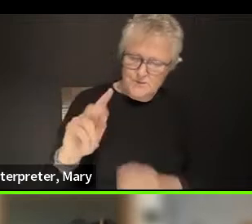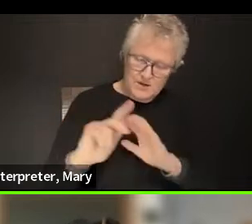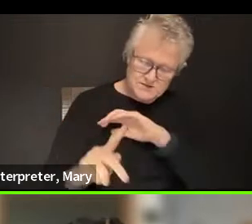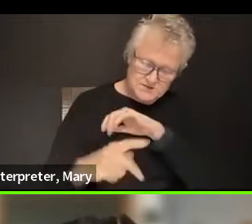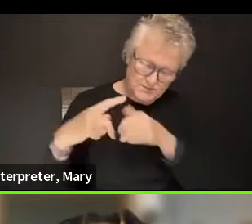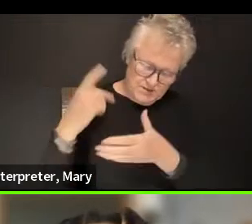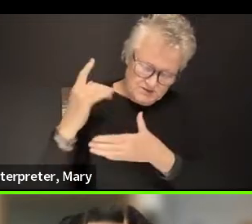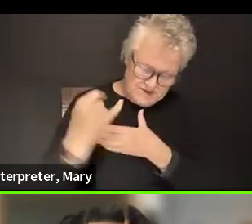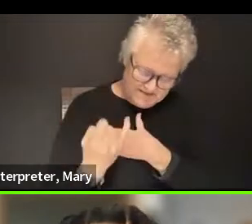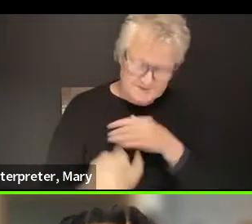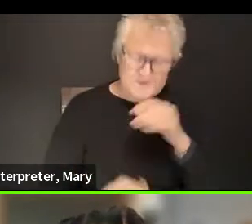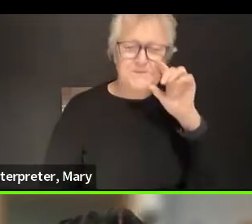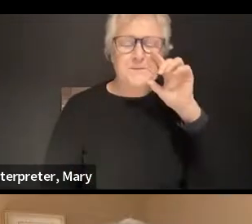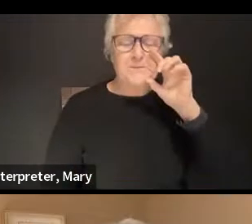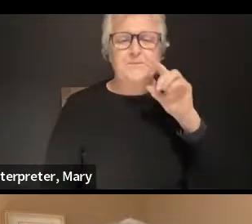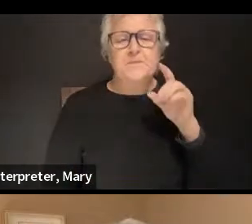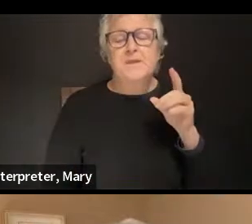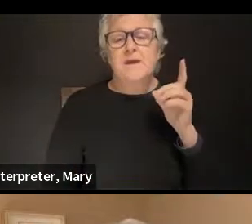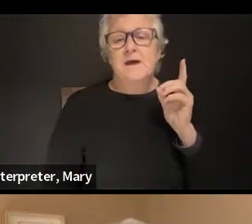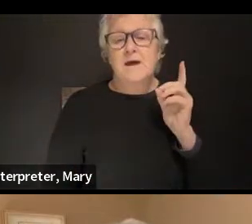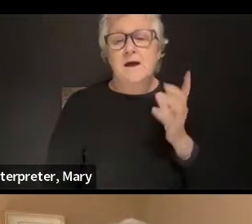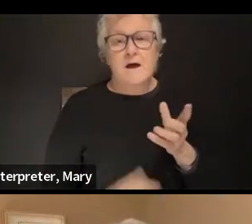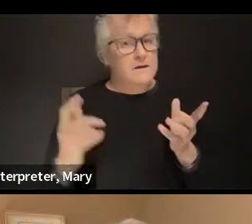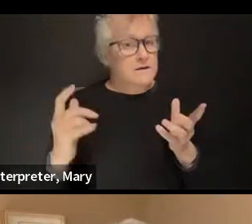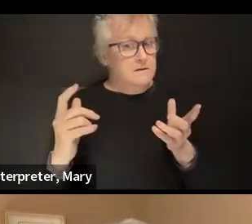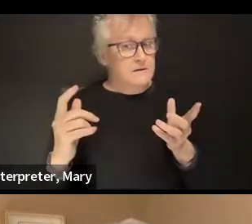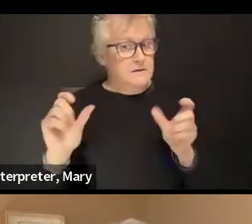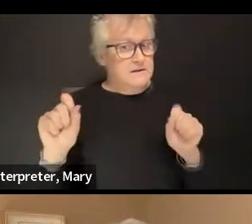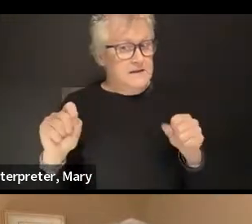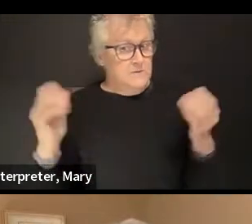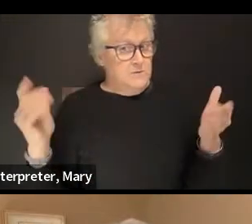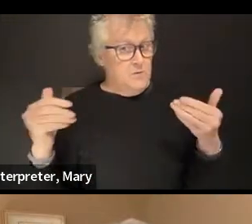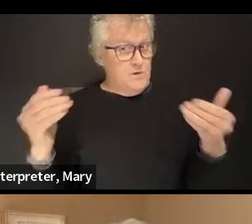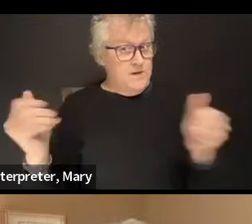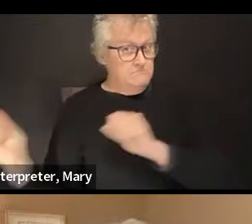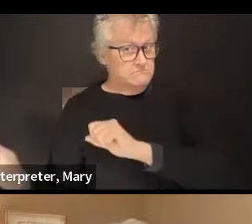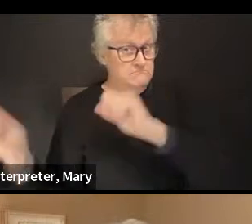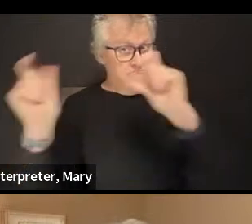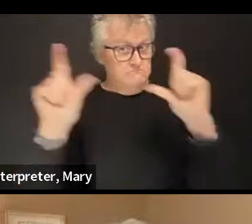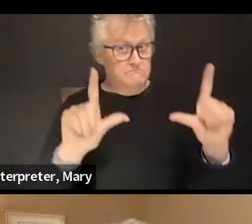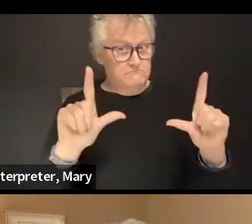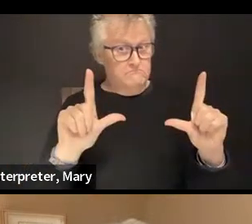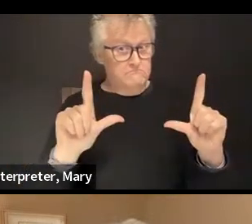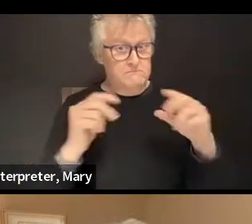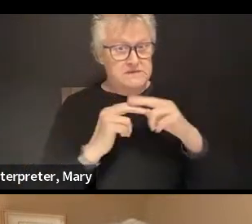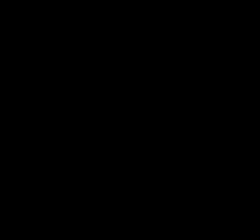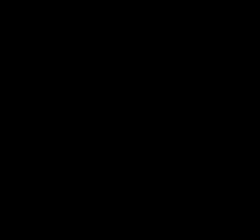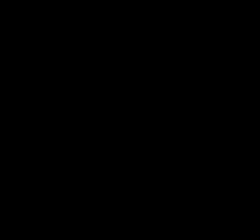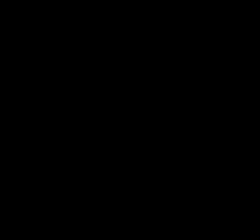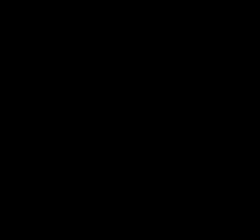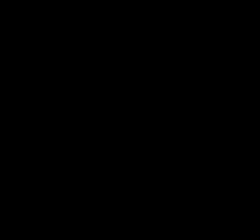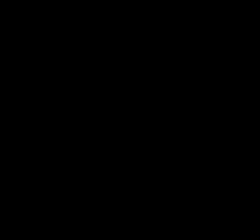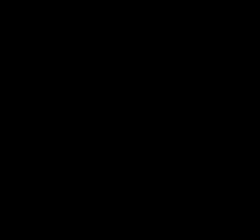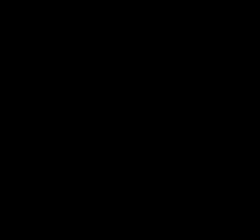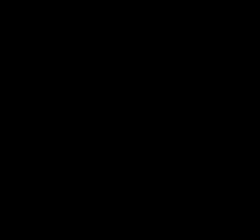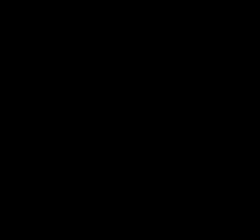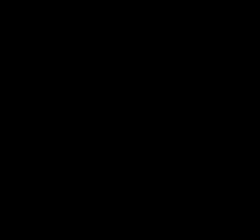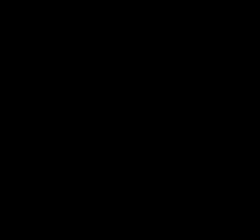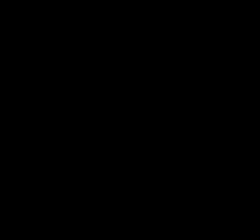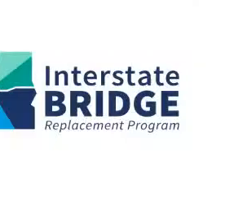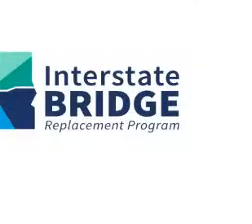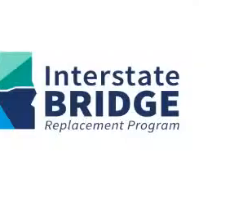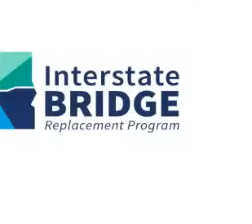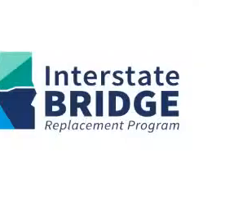And how about, can we get our slides up? And we'll run through our